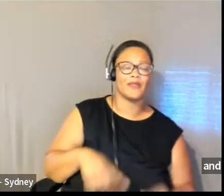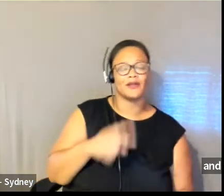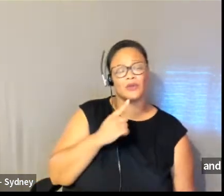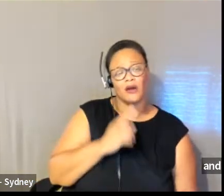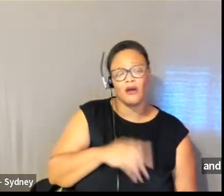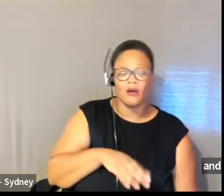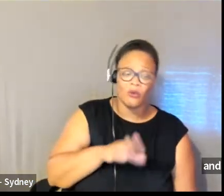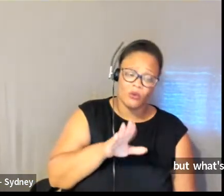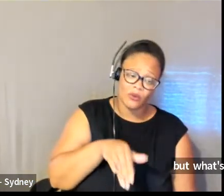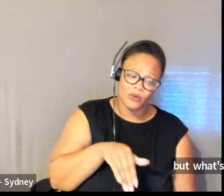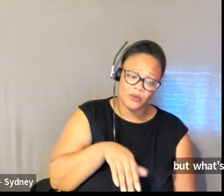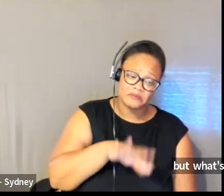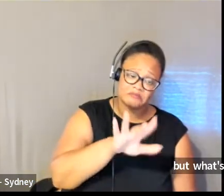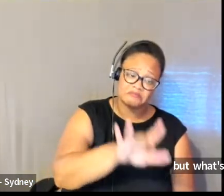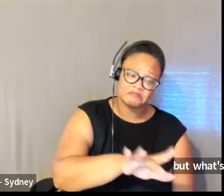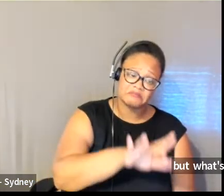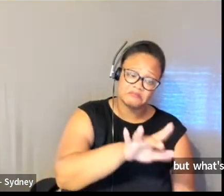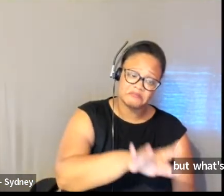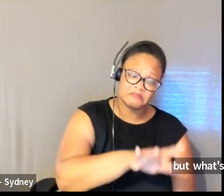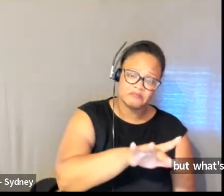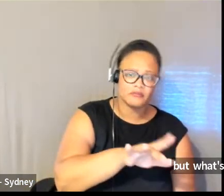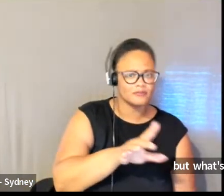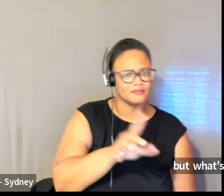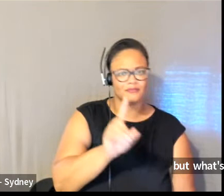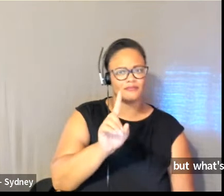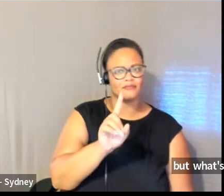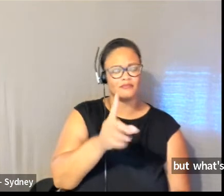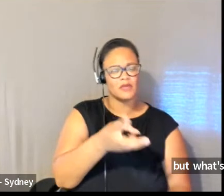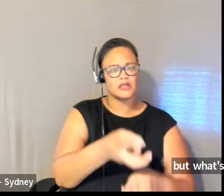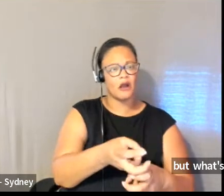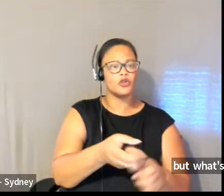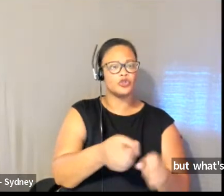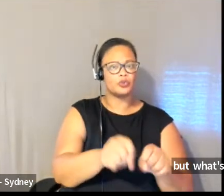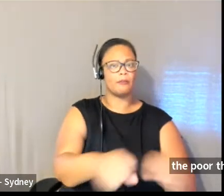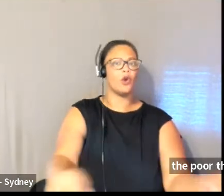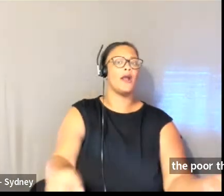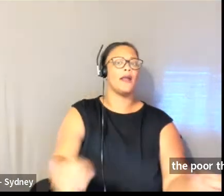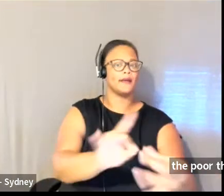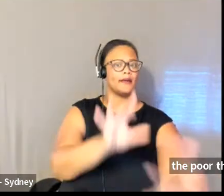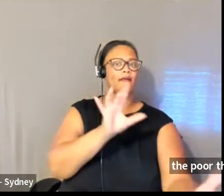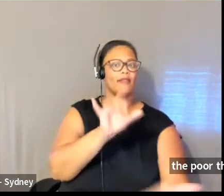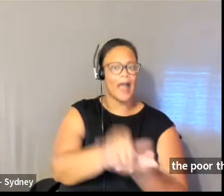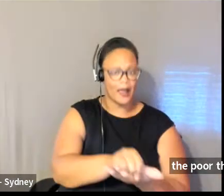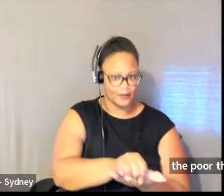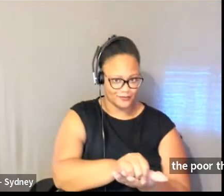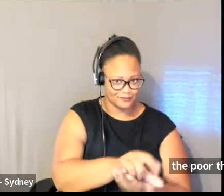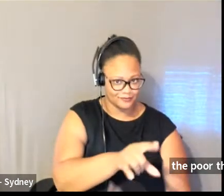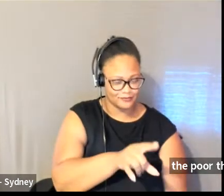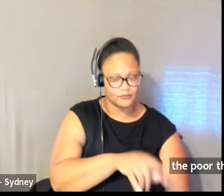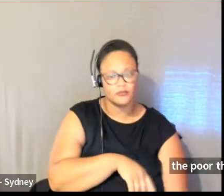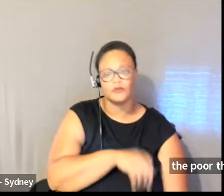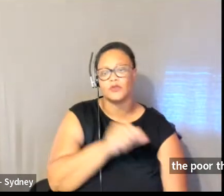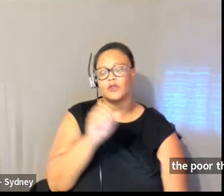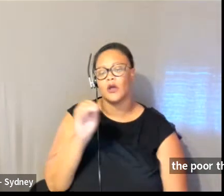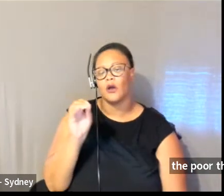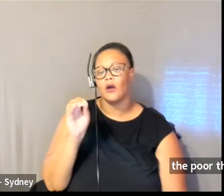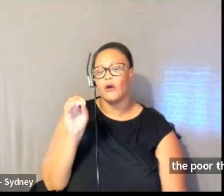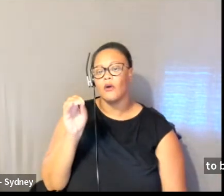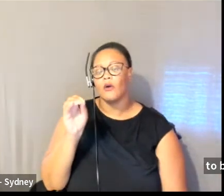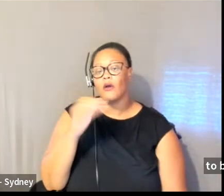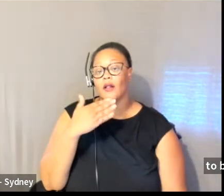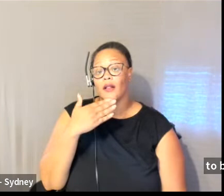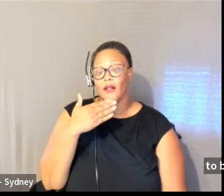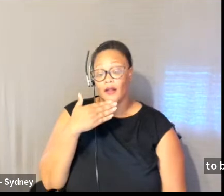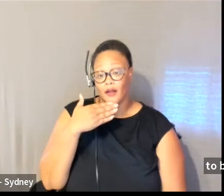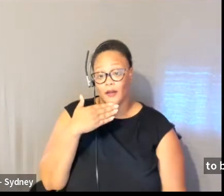pity model. And it's hard to break that. Honestly, the best thing,